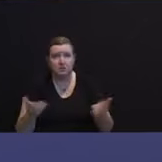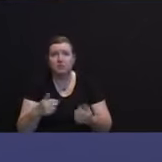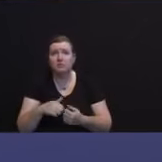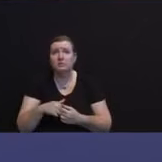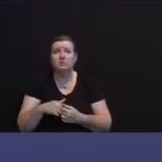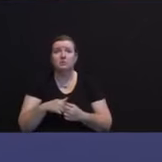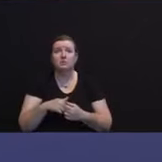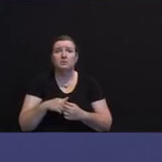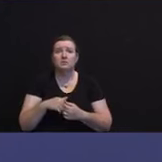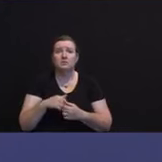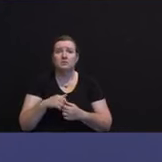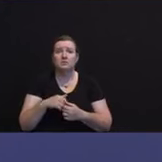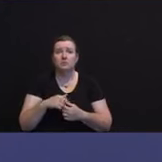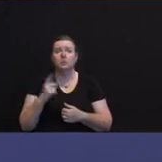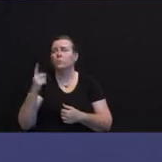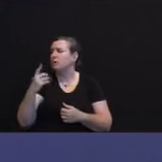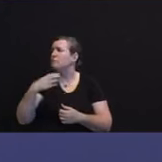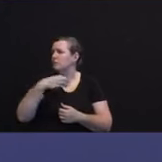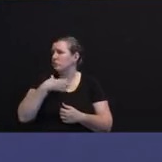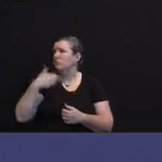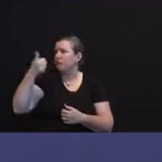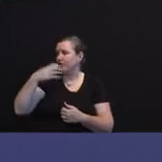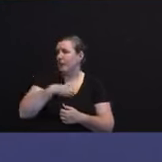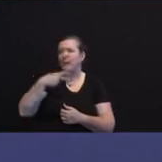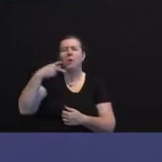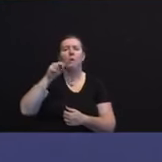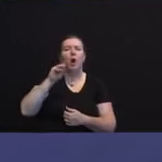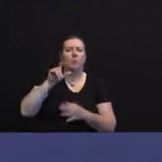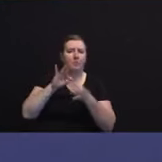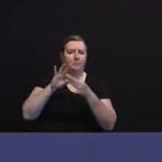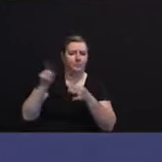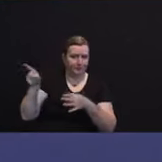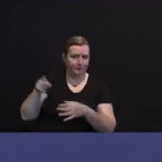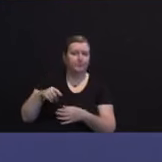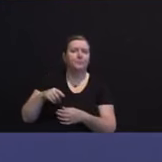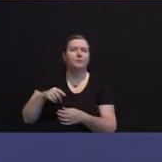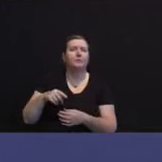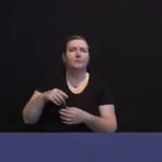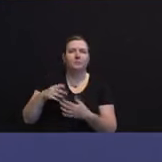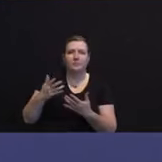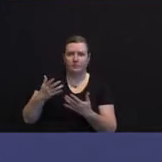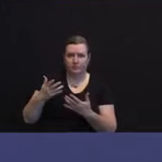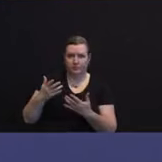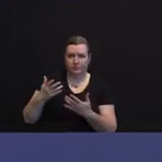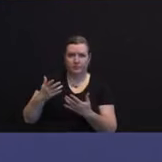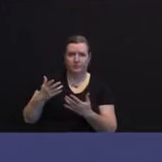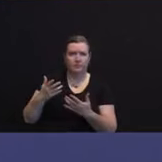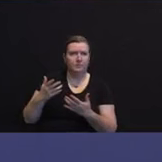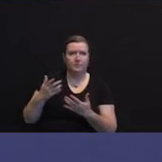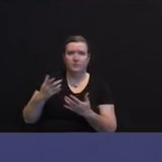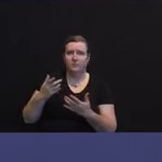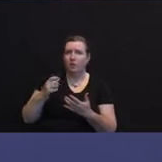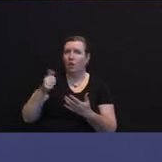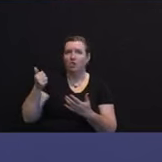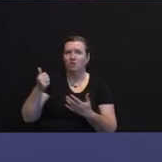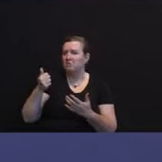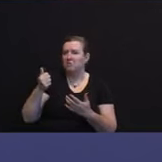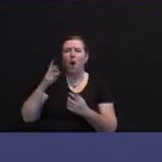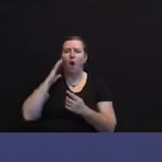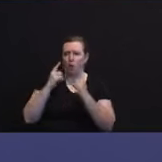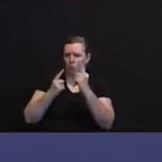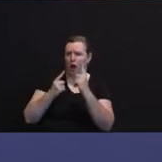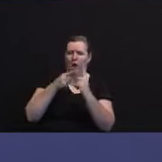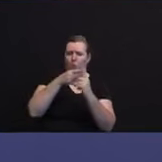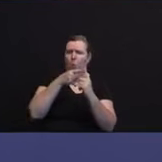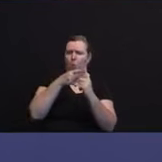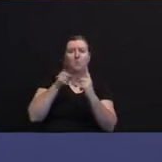one alleged instance, but other than that, I'm not aware of anything. And given all